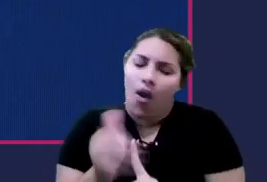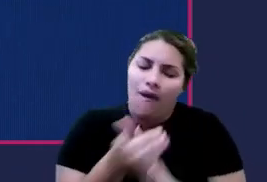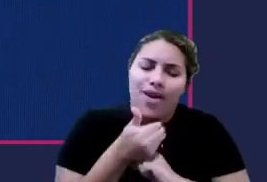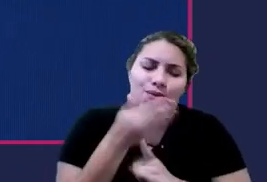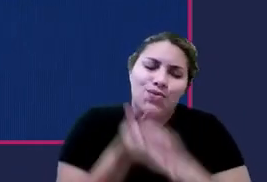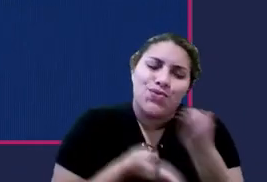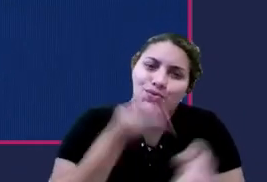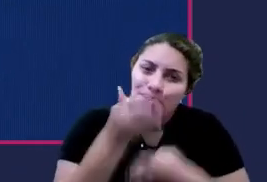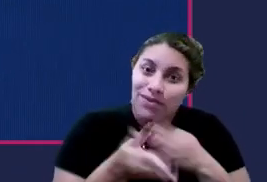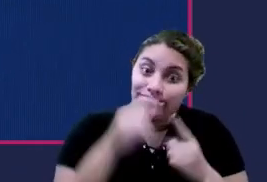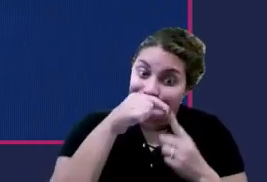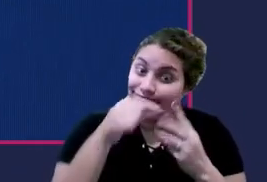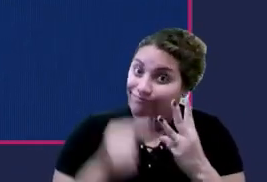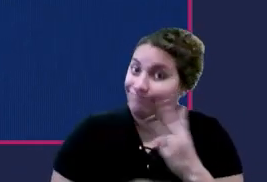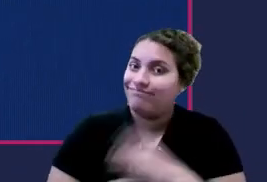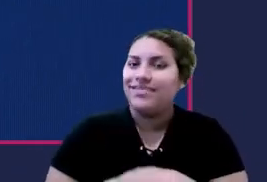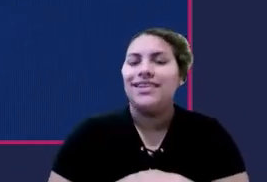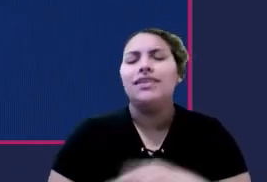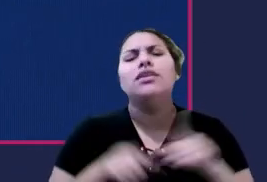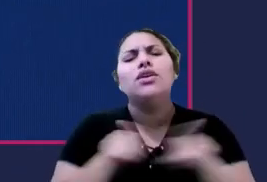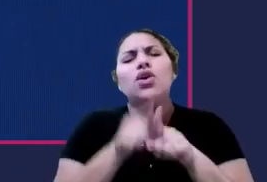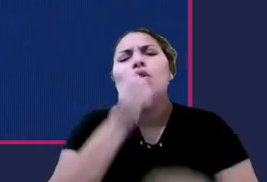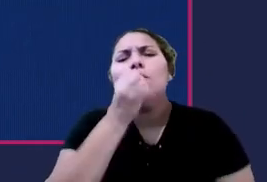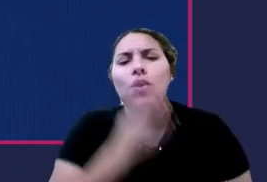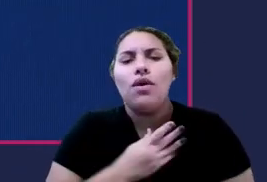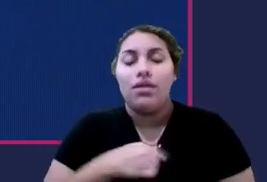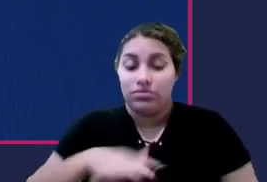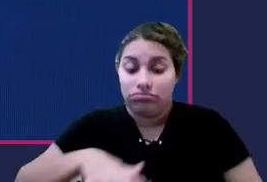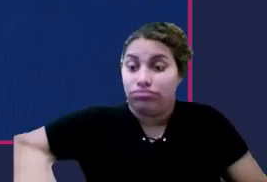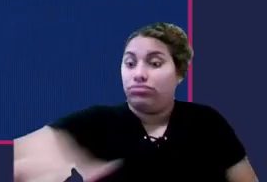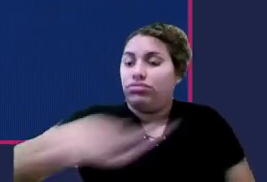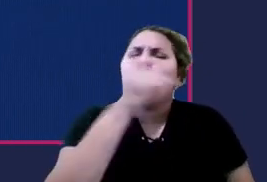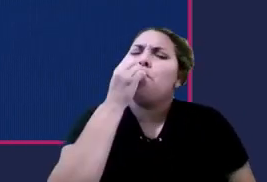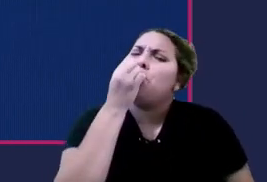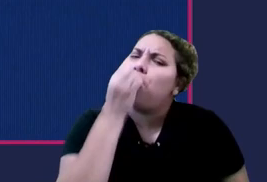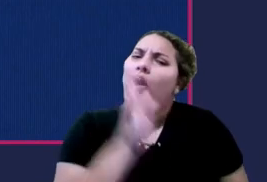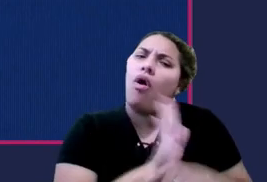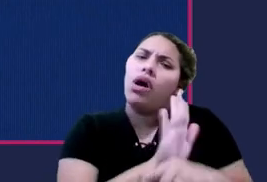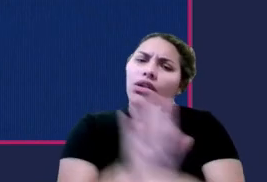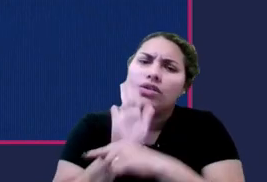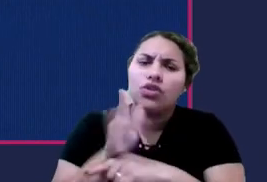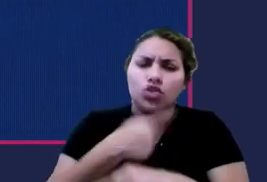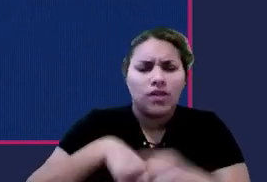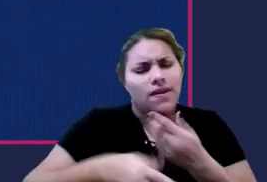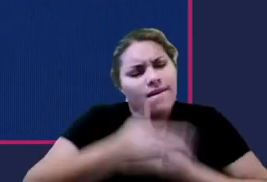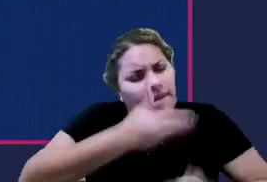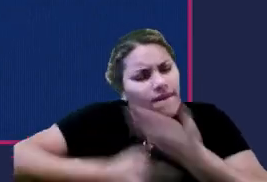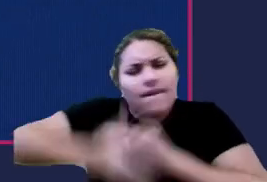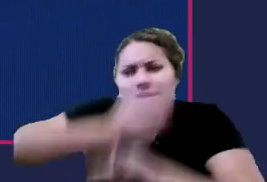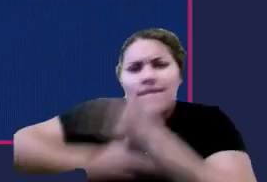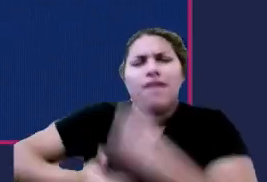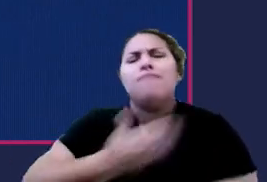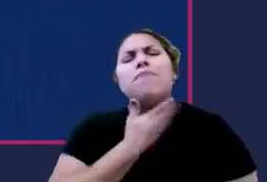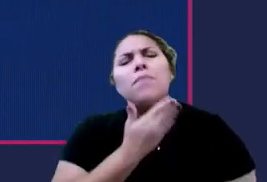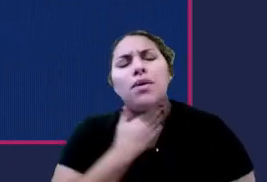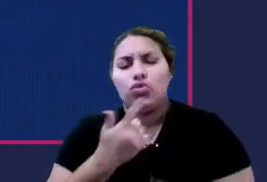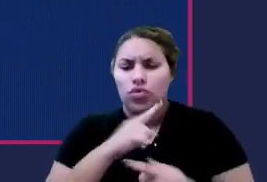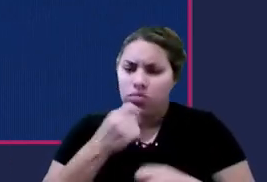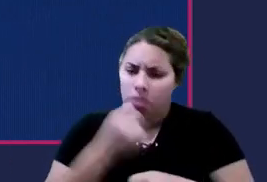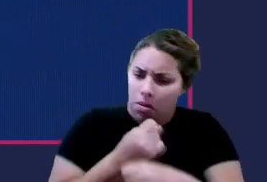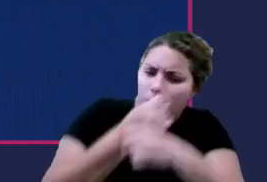it's working hard, just like all the secretaries. So it's a very, the environment that we have today provide